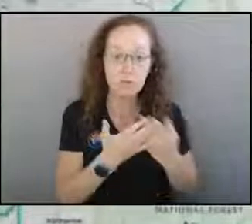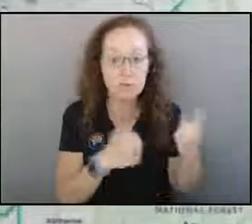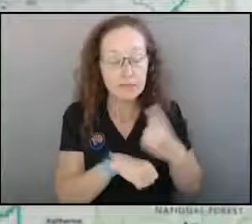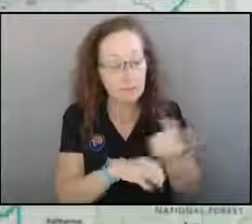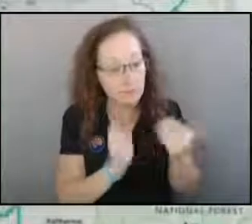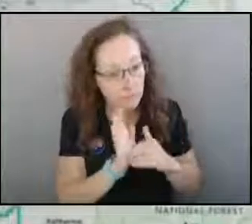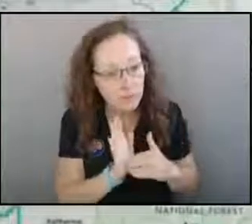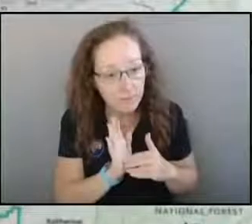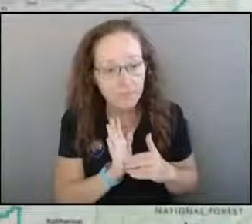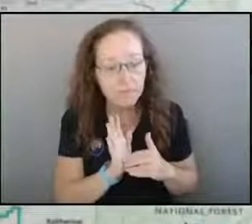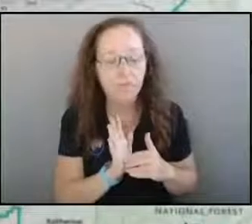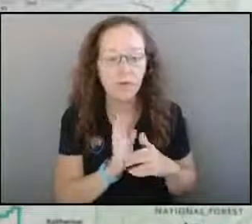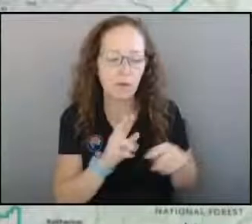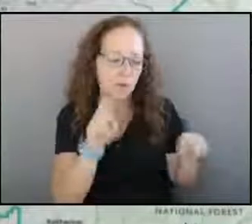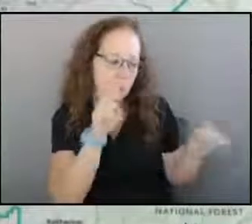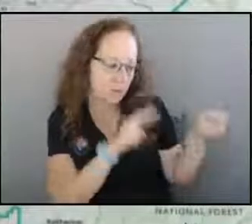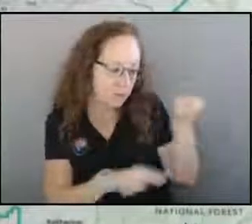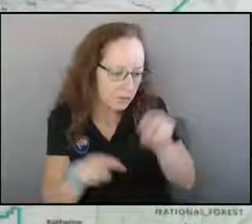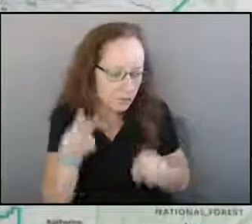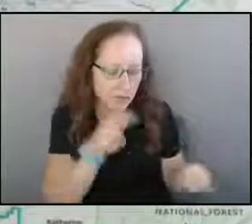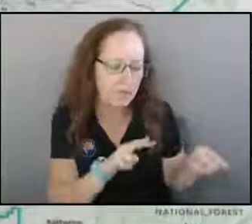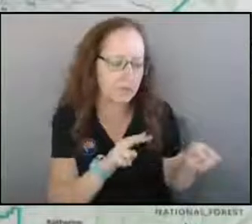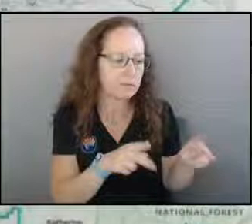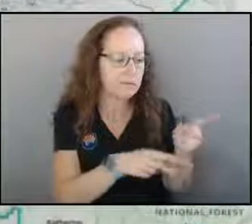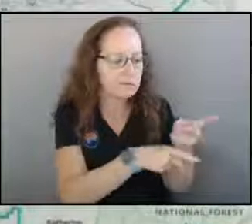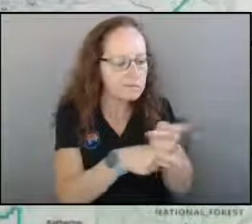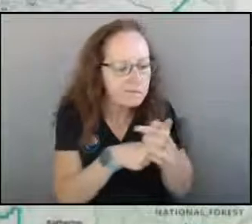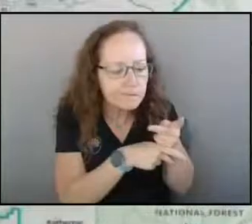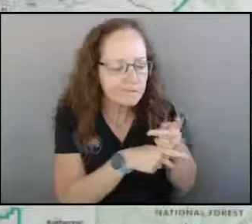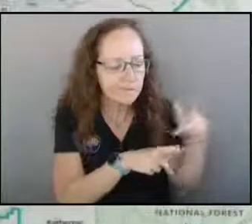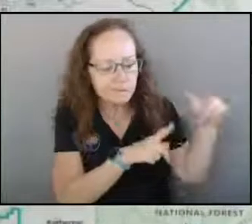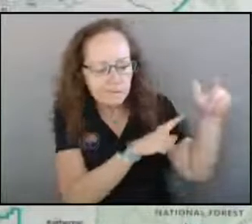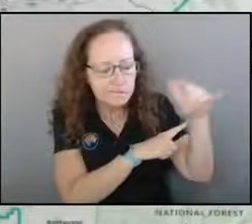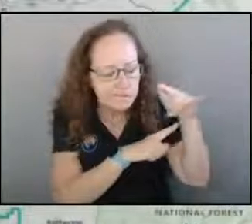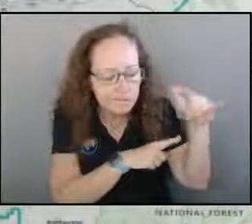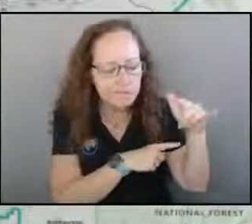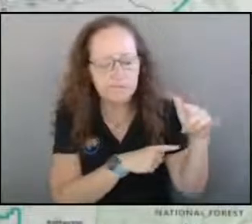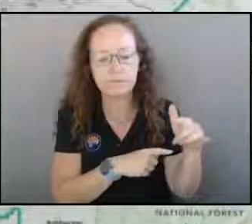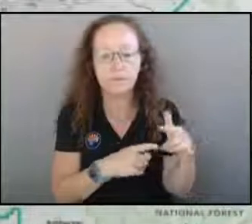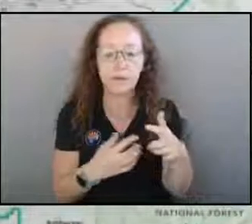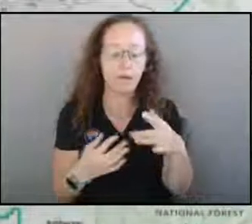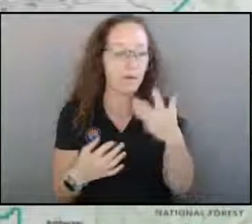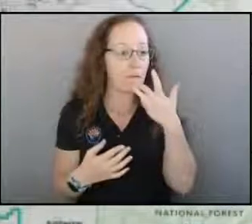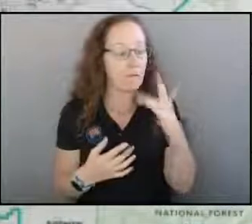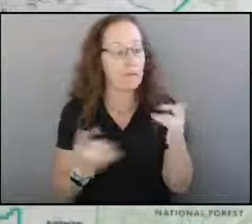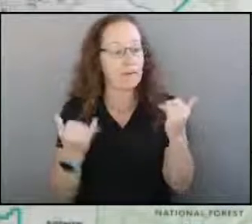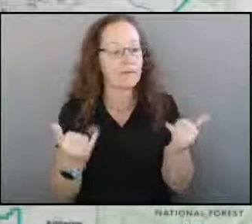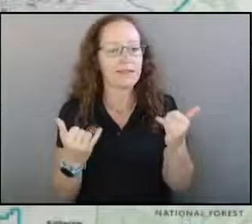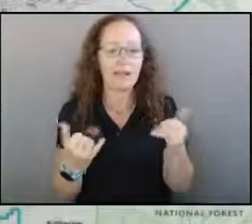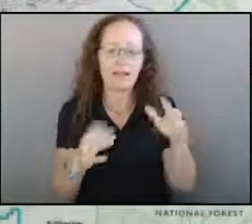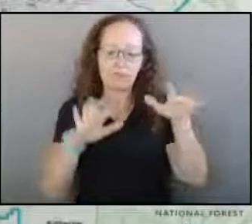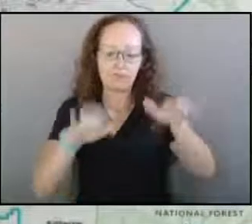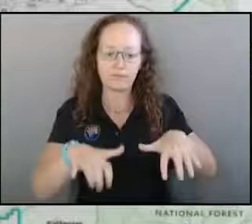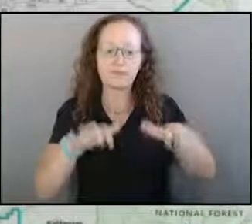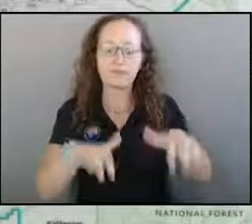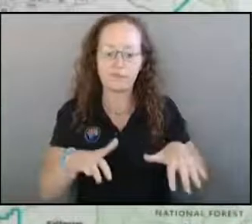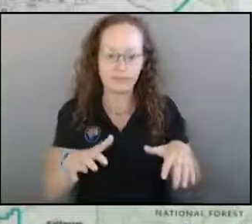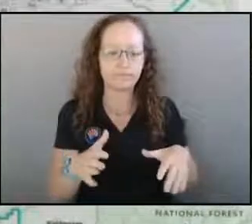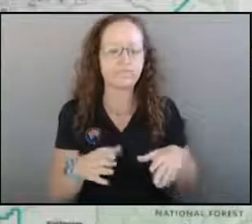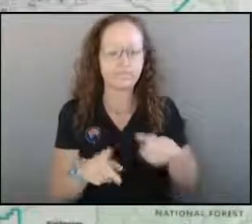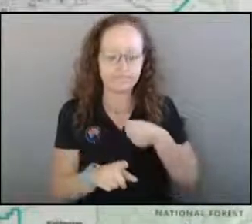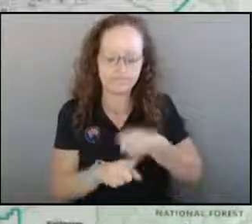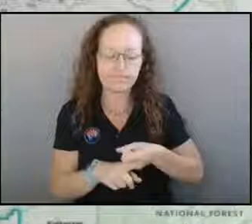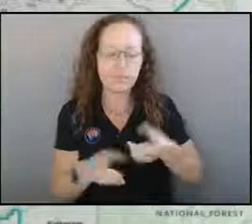of monitor and patrol. Good news today was that we got rain. We did get some moisture down here, so